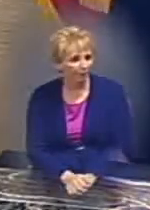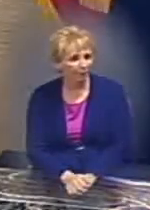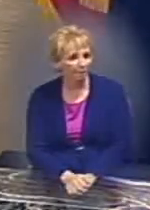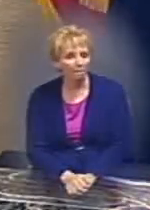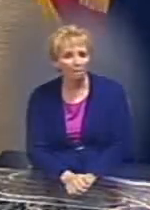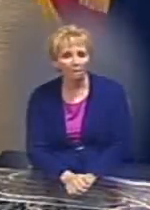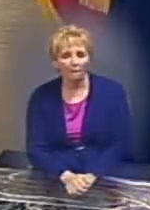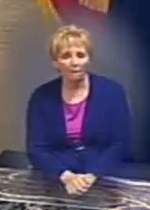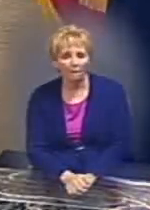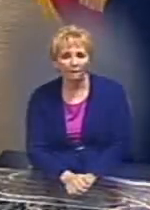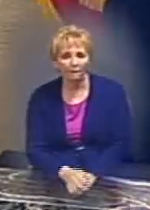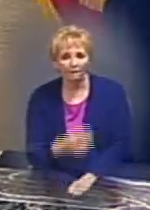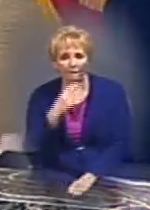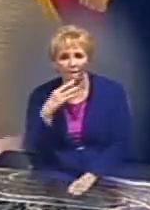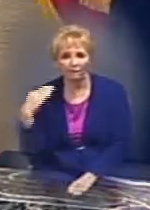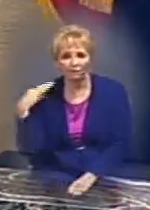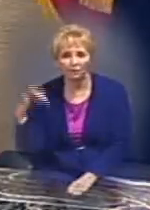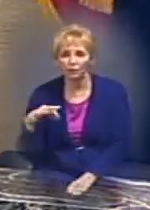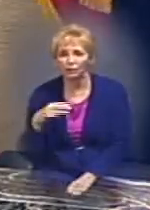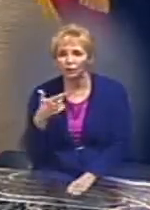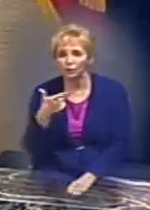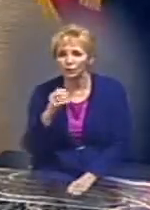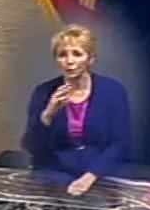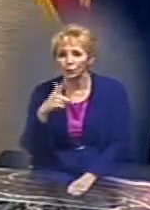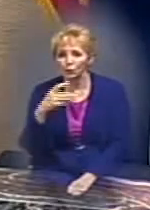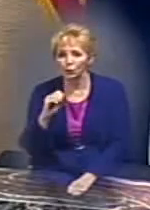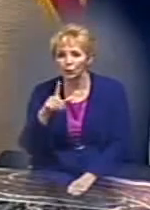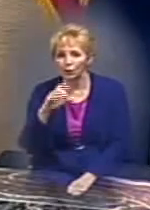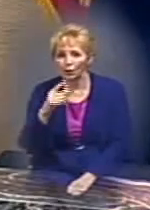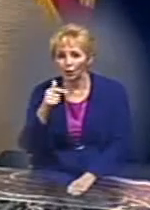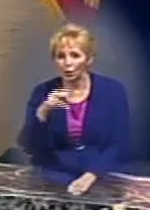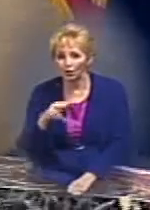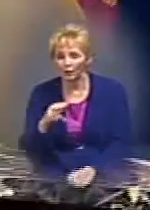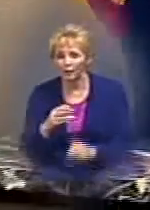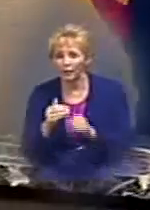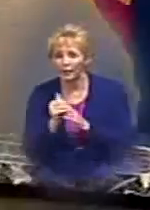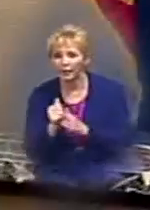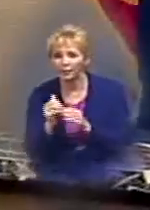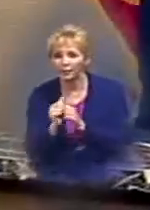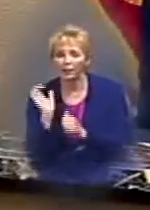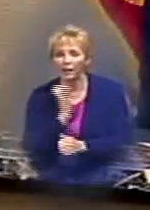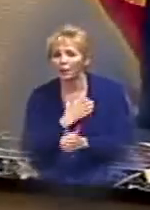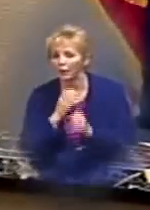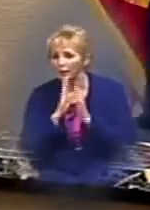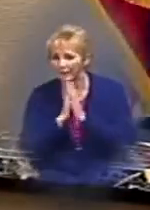In the place of Reverend George Logan, I'm going to call on Louis Vina to lead us with our invocation.